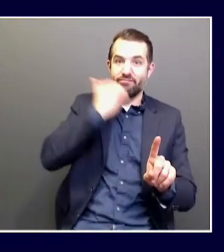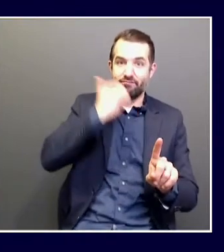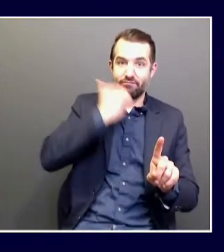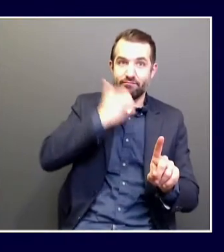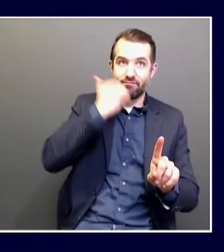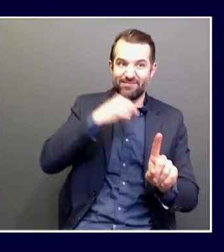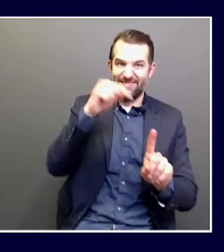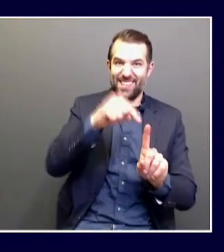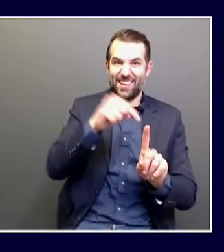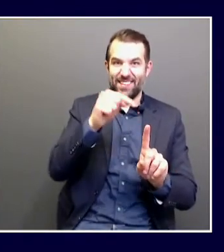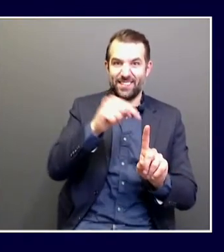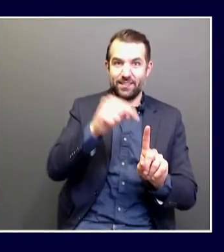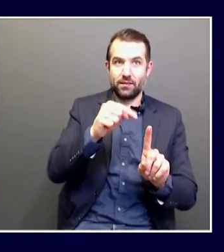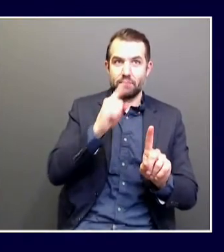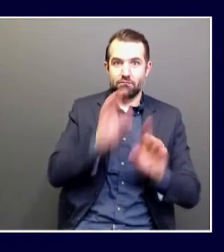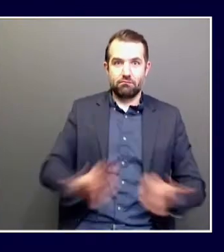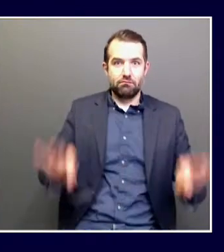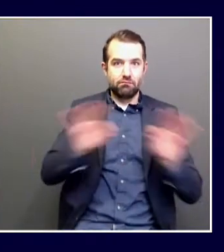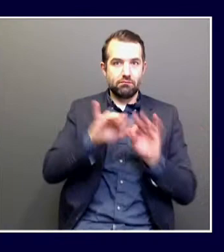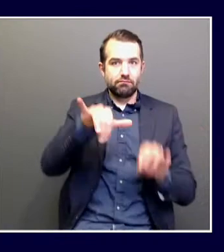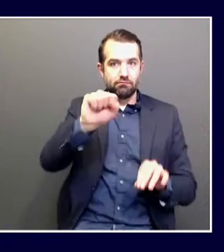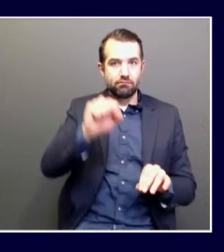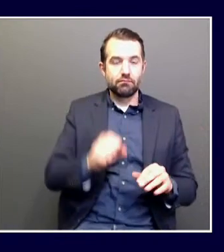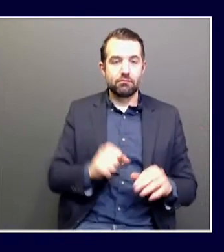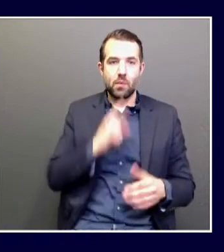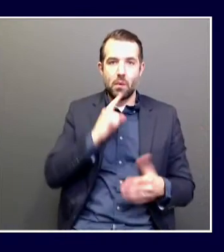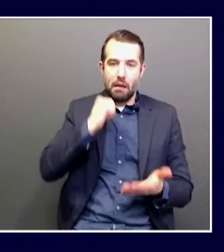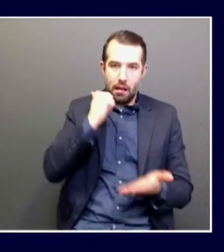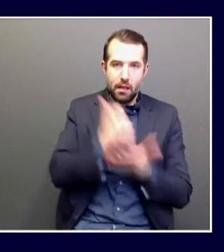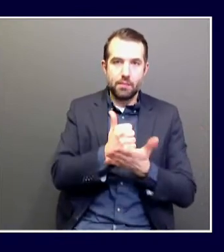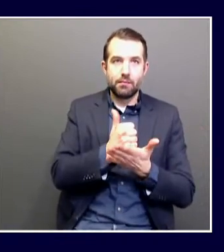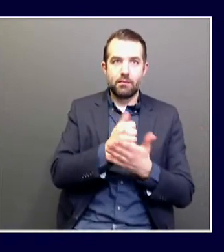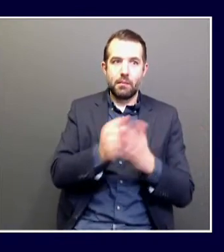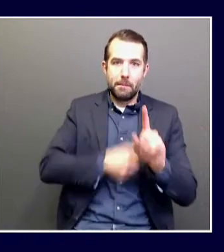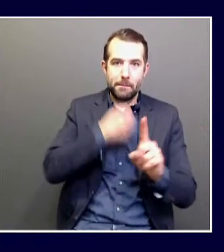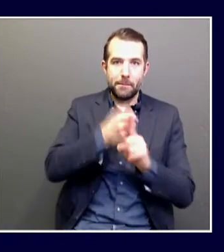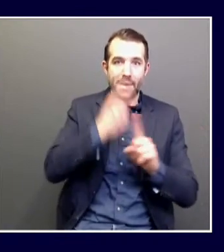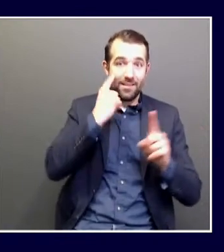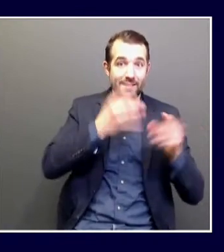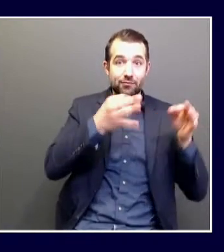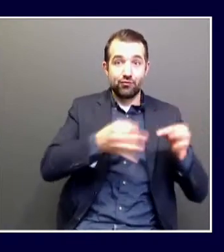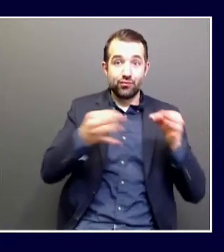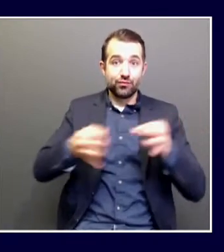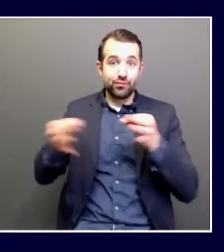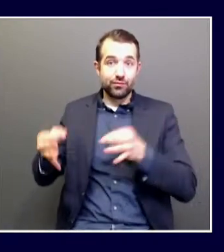public health rather than facility by facility analysis.